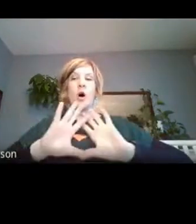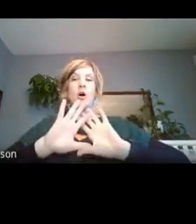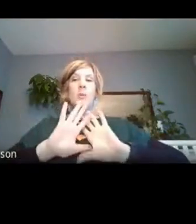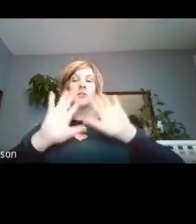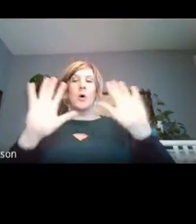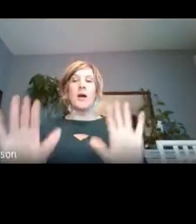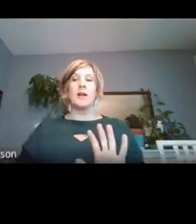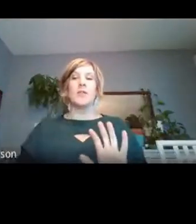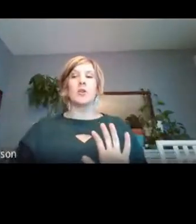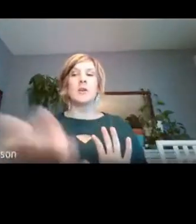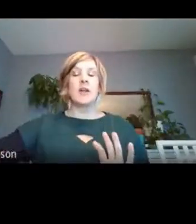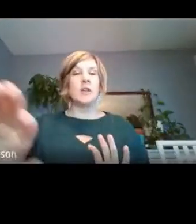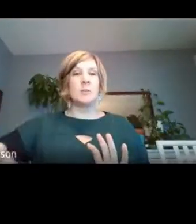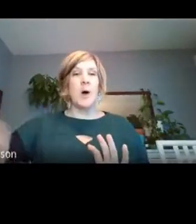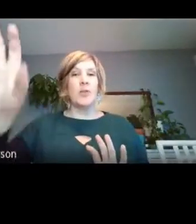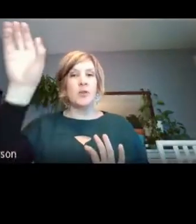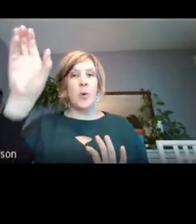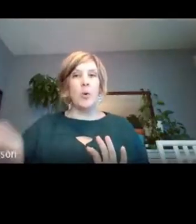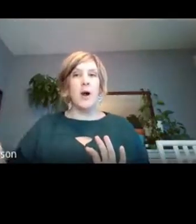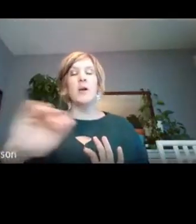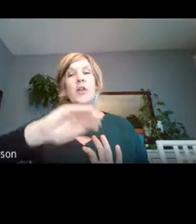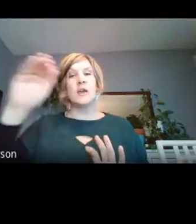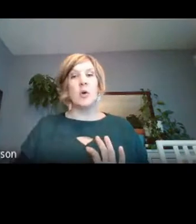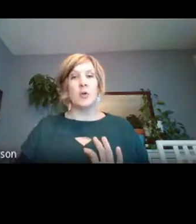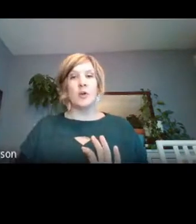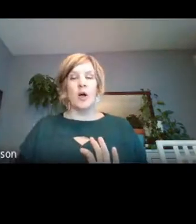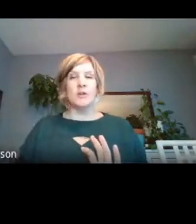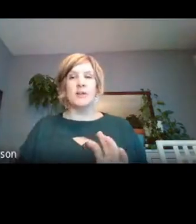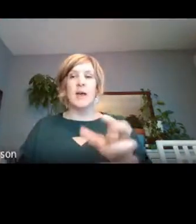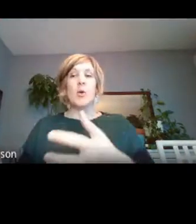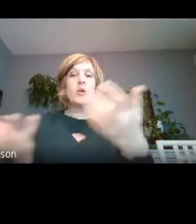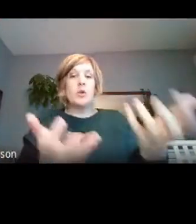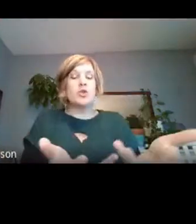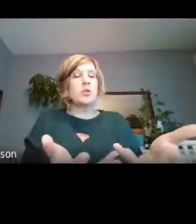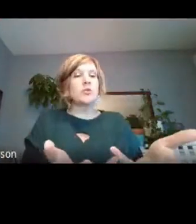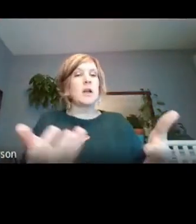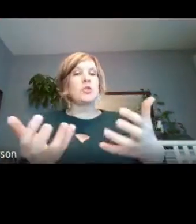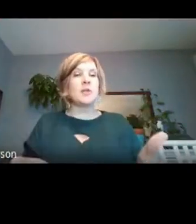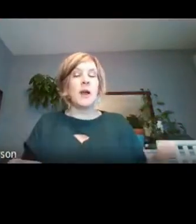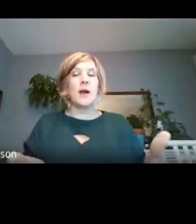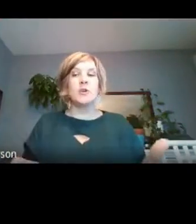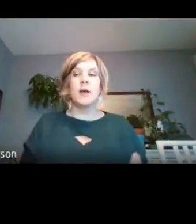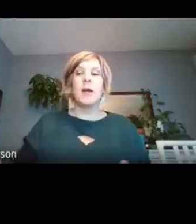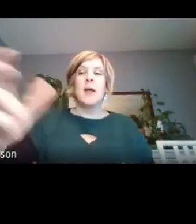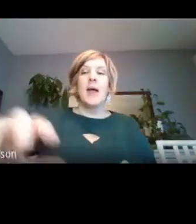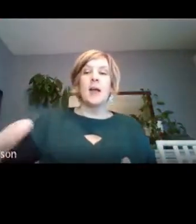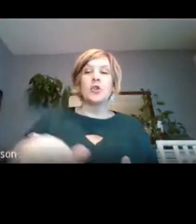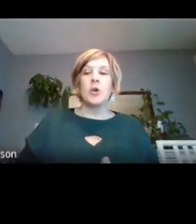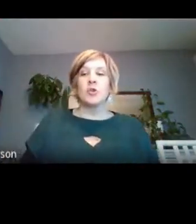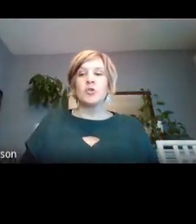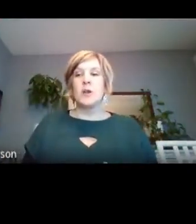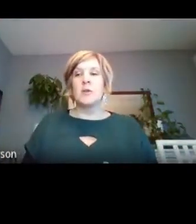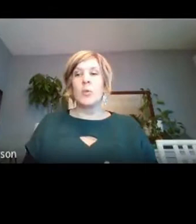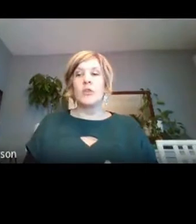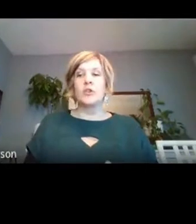results so all my squad if they're looking at these at this poll bar they can hold all see that or you can show your screen just like i'm doing and